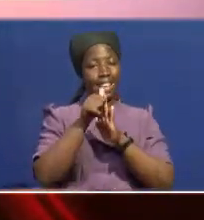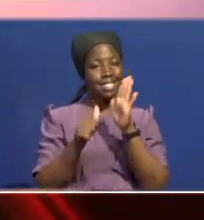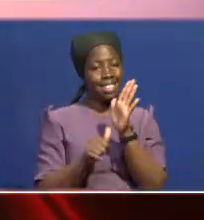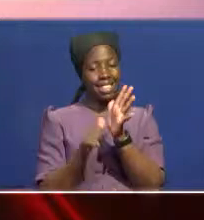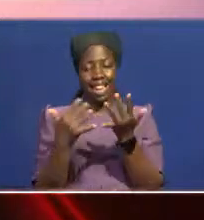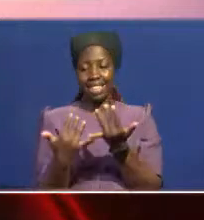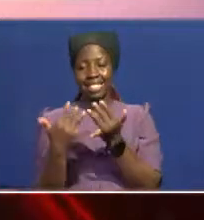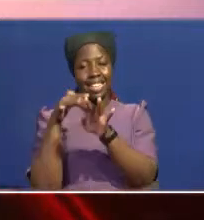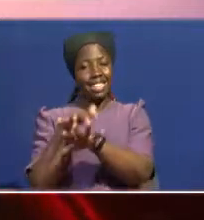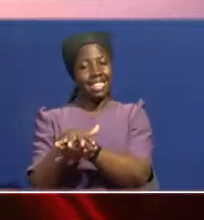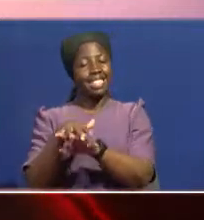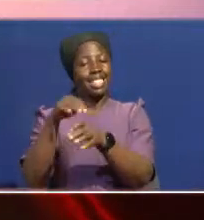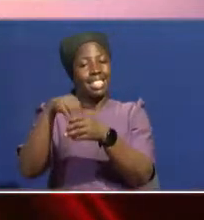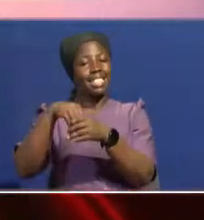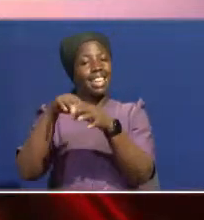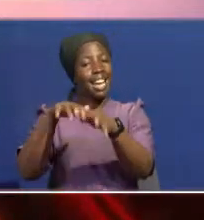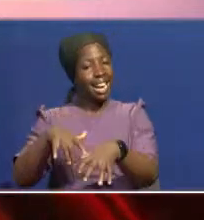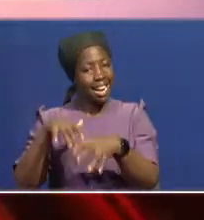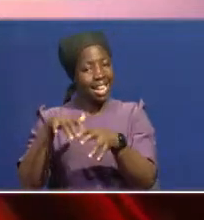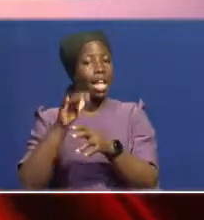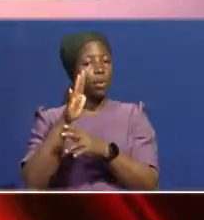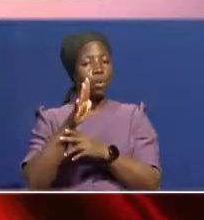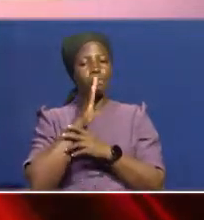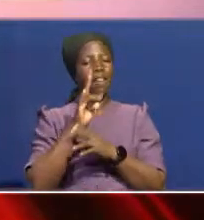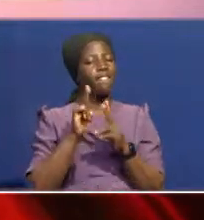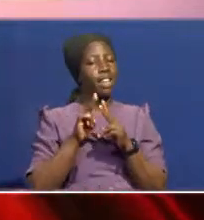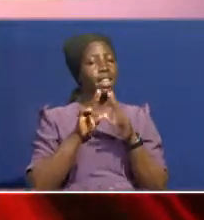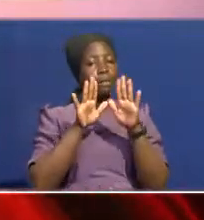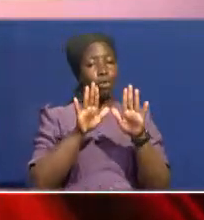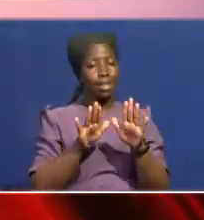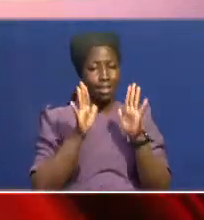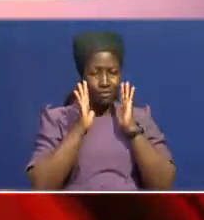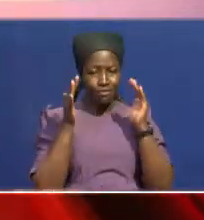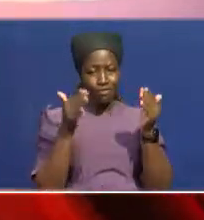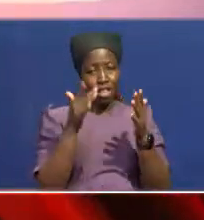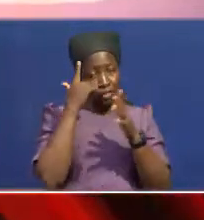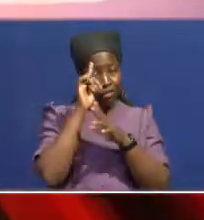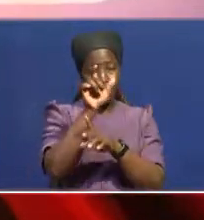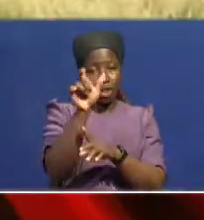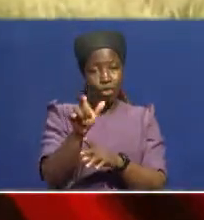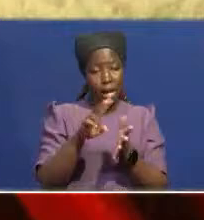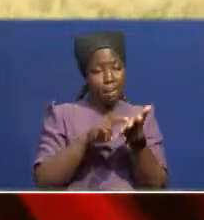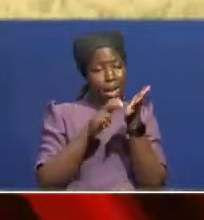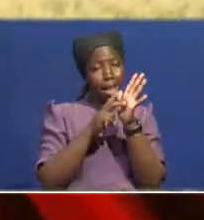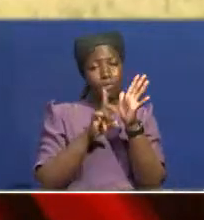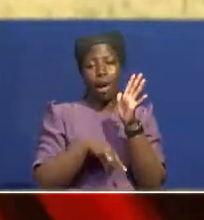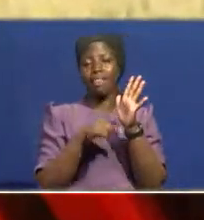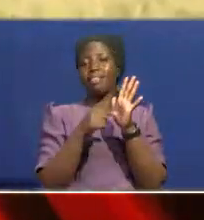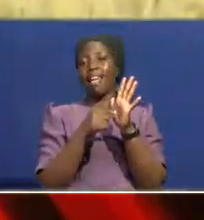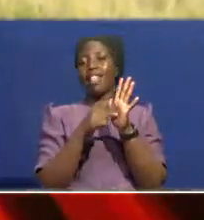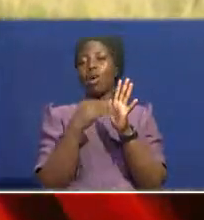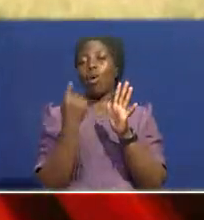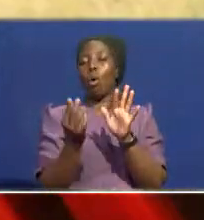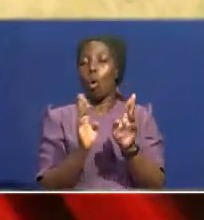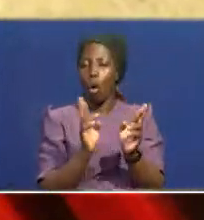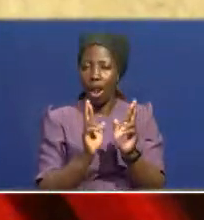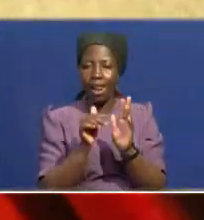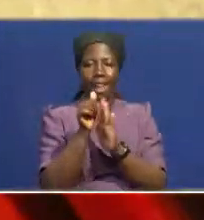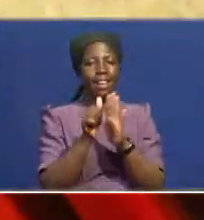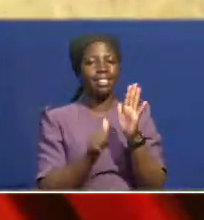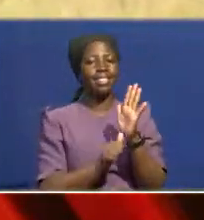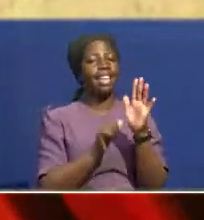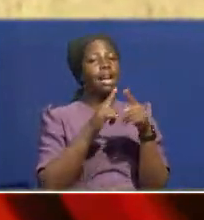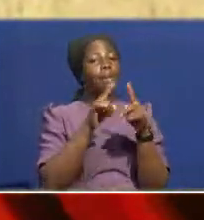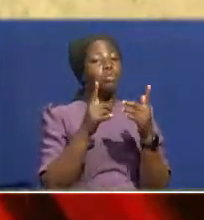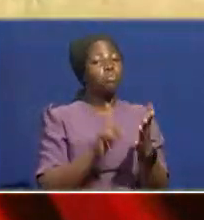agriculture, will be a major focus for the continent. That tells you that this is already an agenda. What is now missing are the